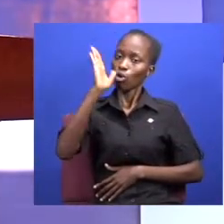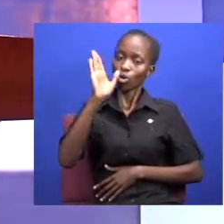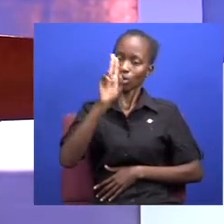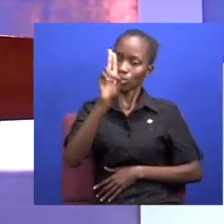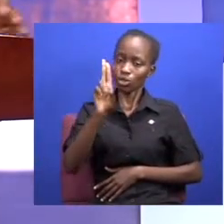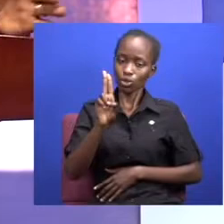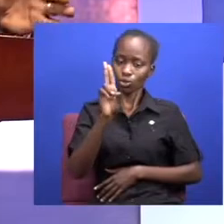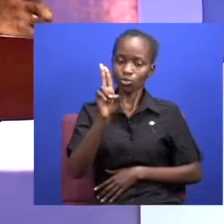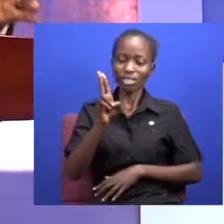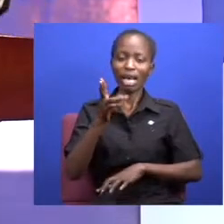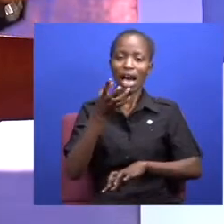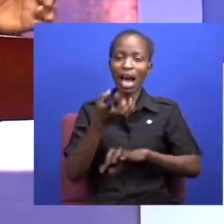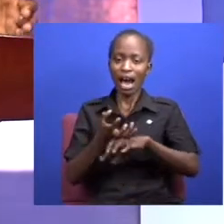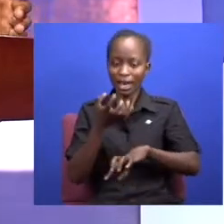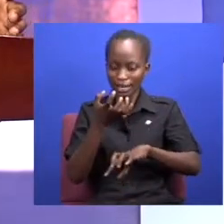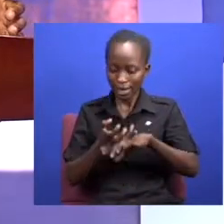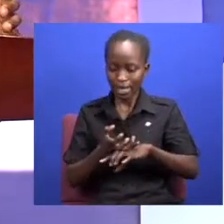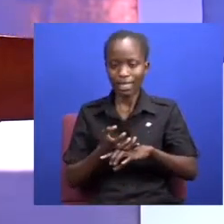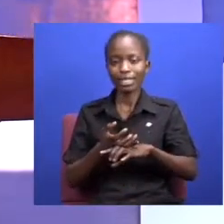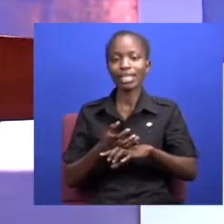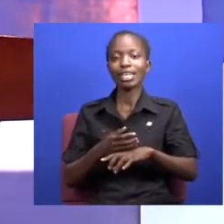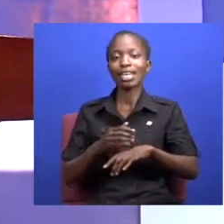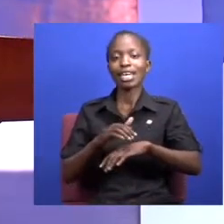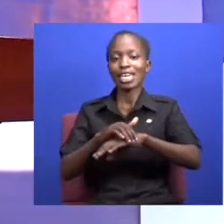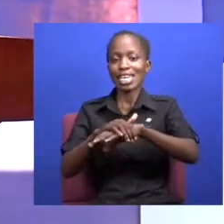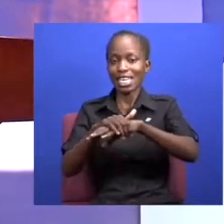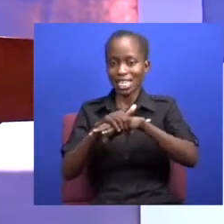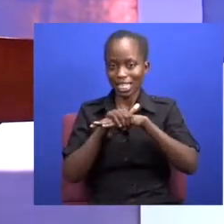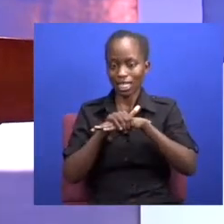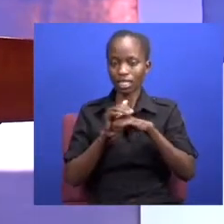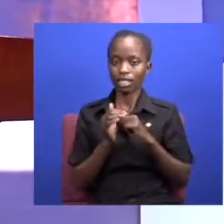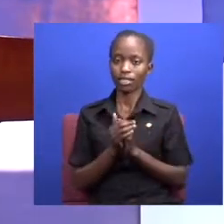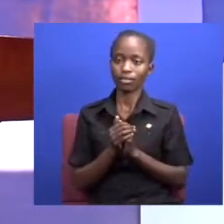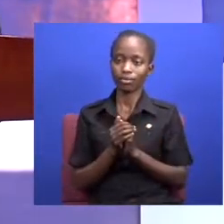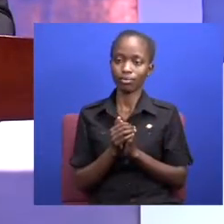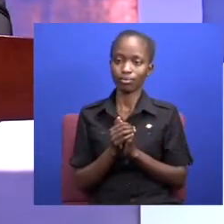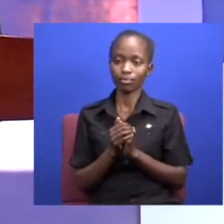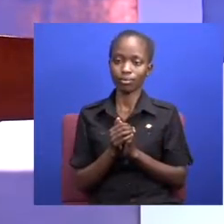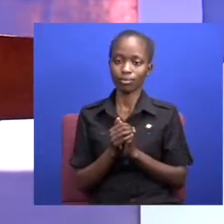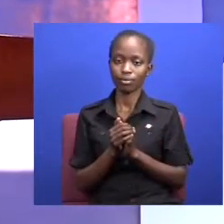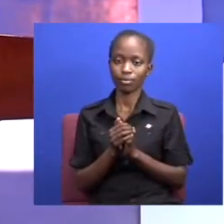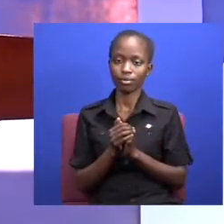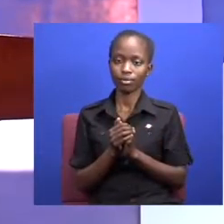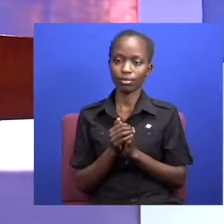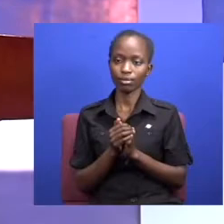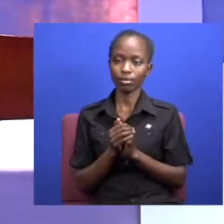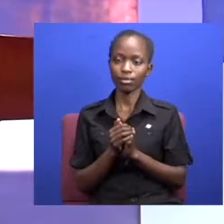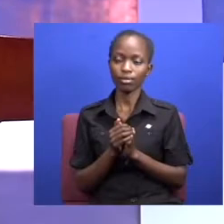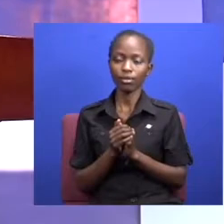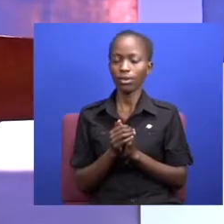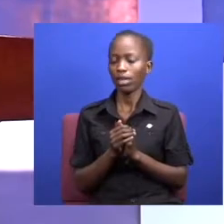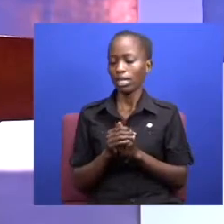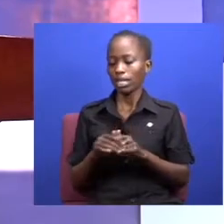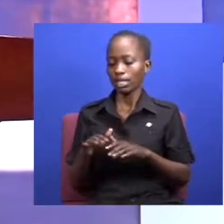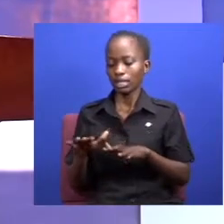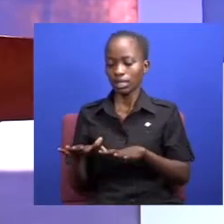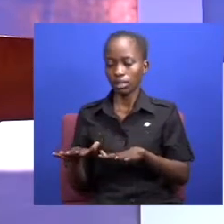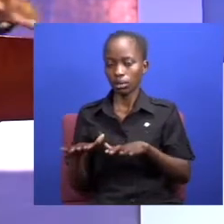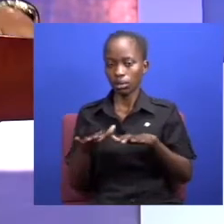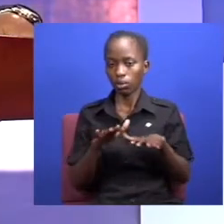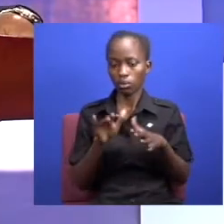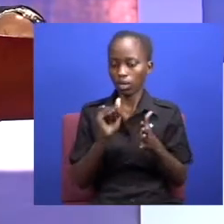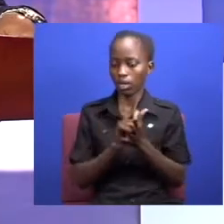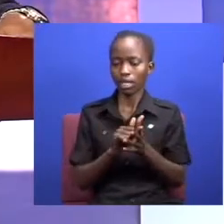like, "Whither thou goest," or "thou hast said." That's how I used to think God speaks. And I used to struggle with